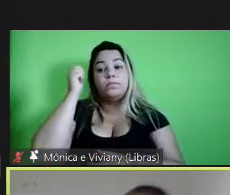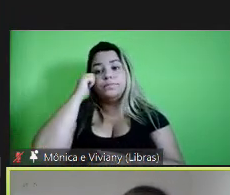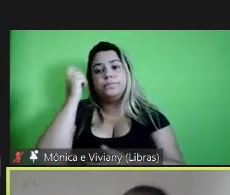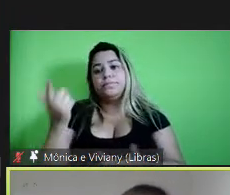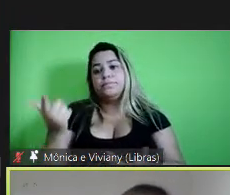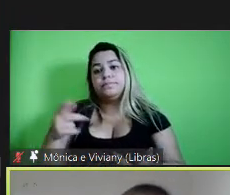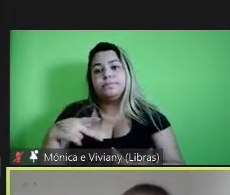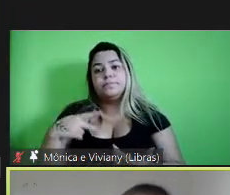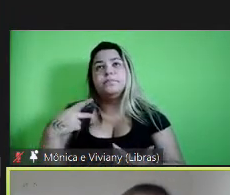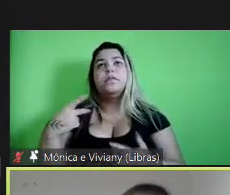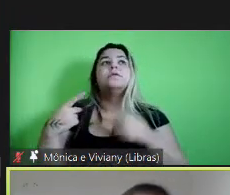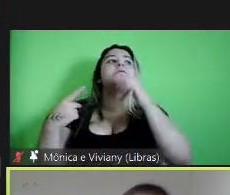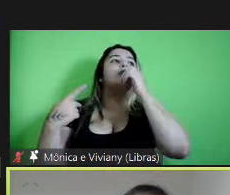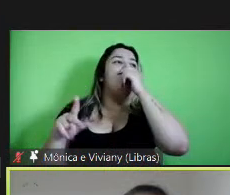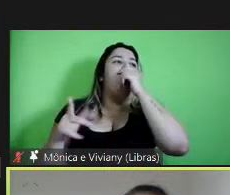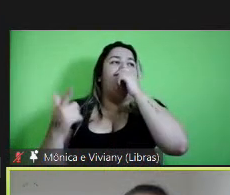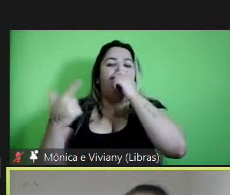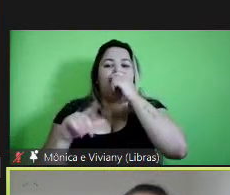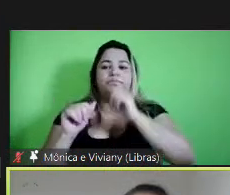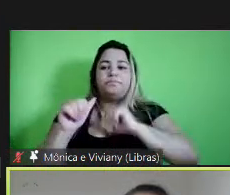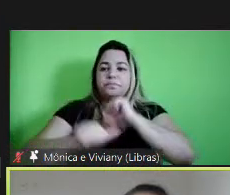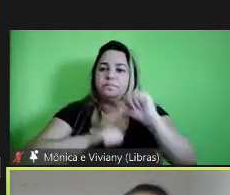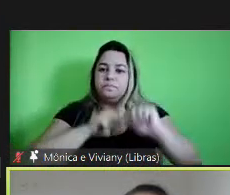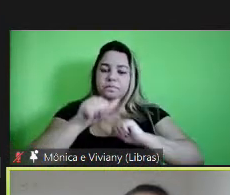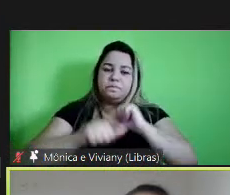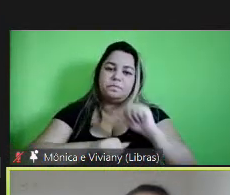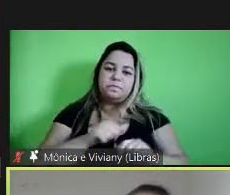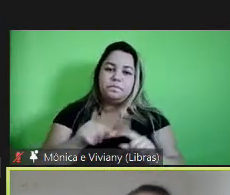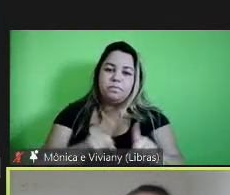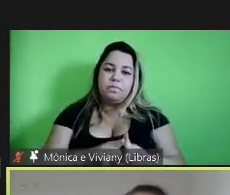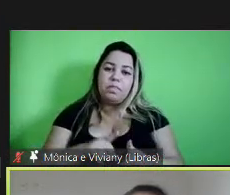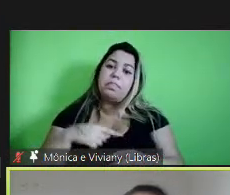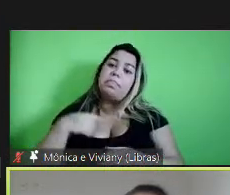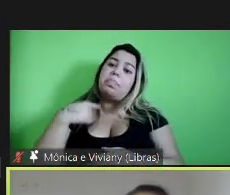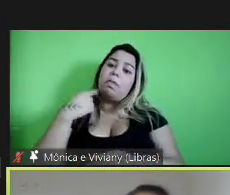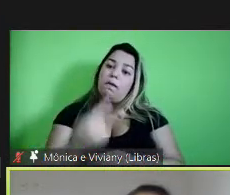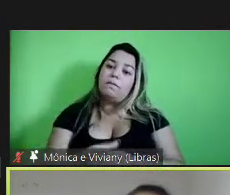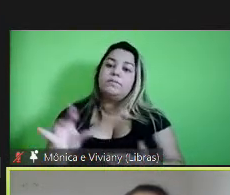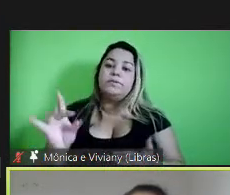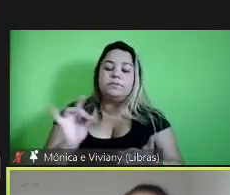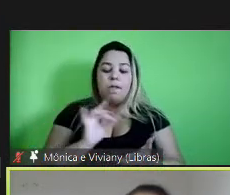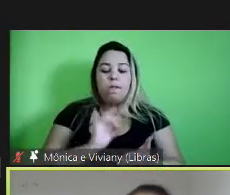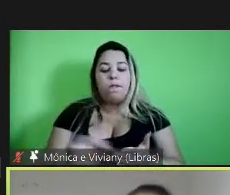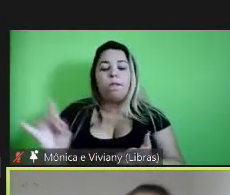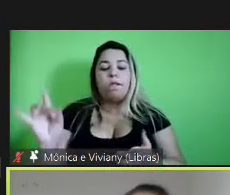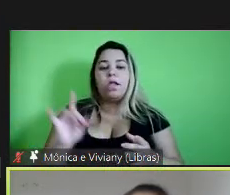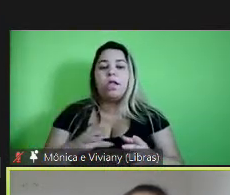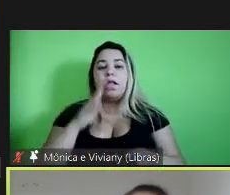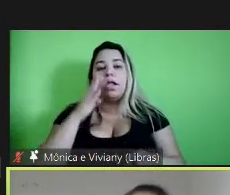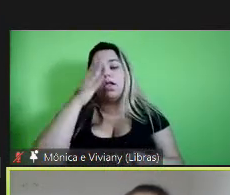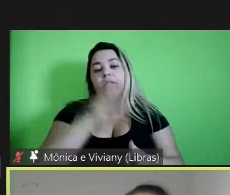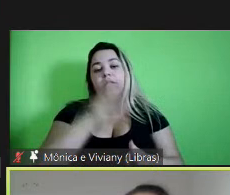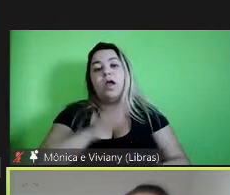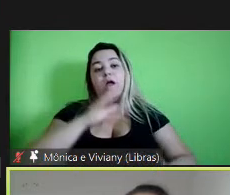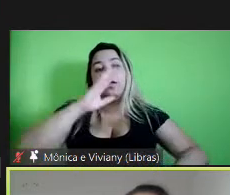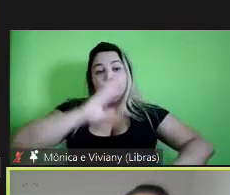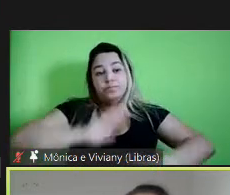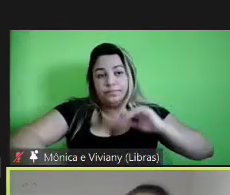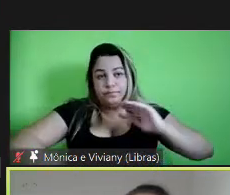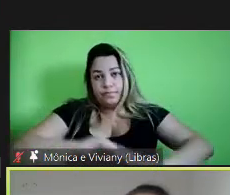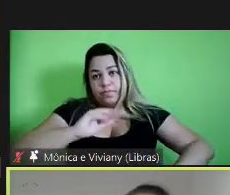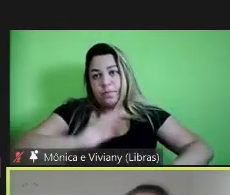a blame in external cause that may be in a situation that you cannot change, and then add later to put the right about the